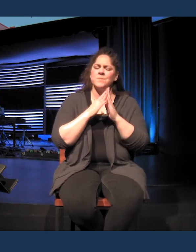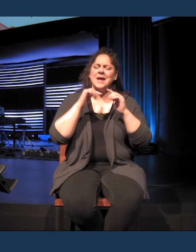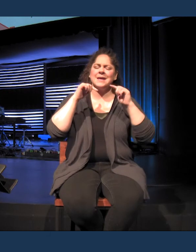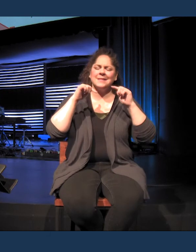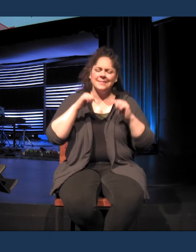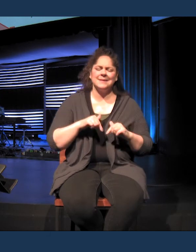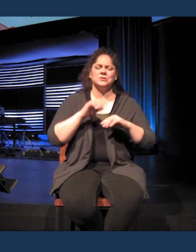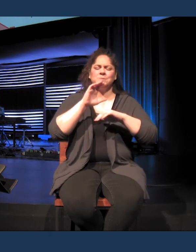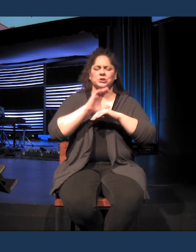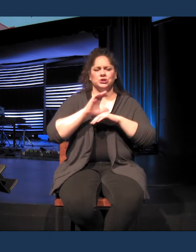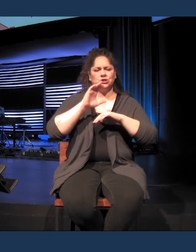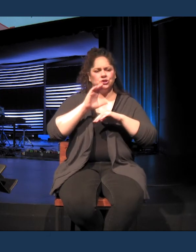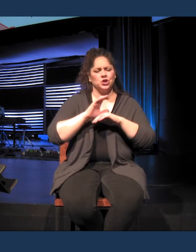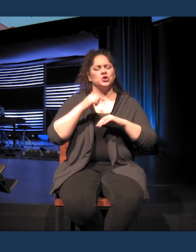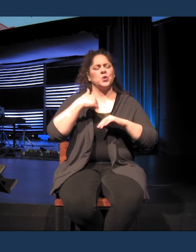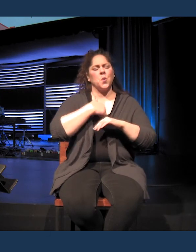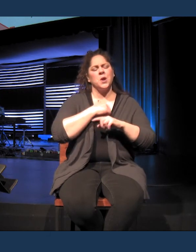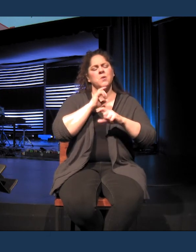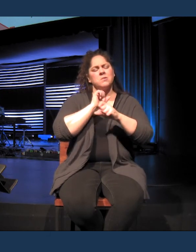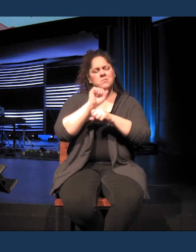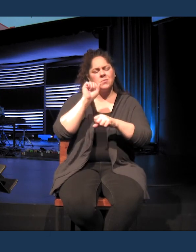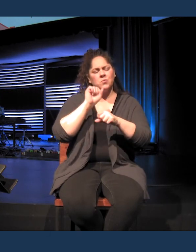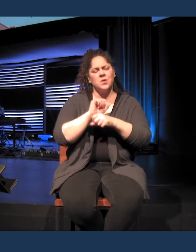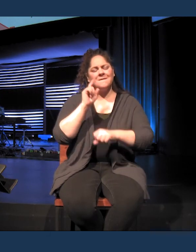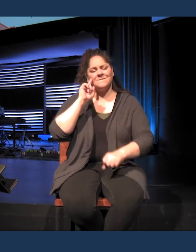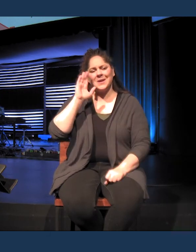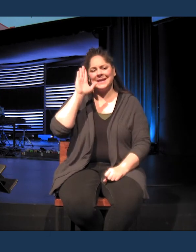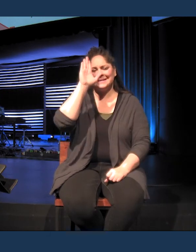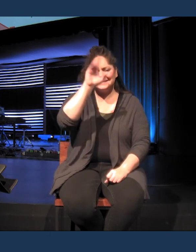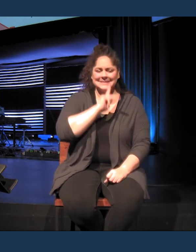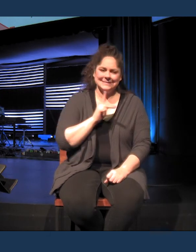of workers going into the fields, winning people to Jesus.